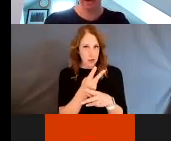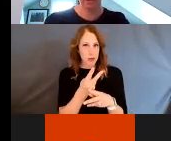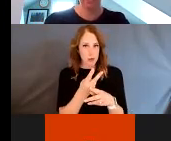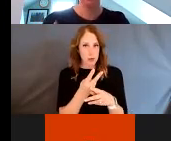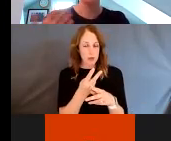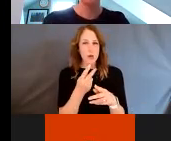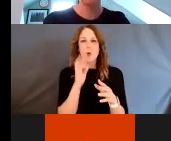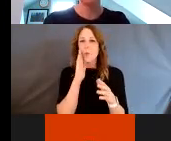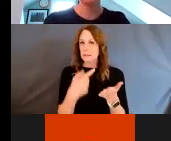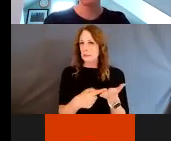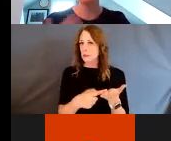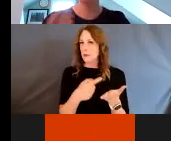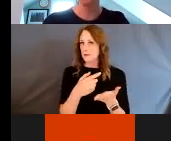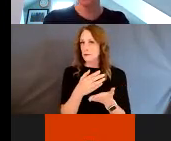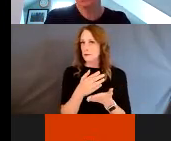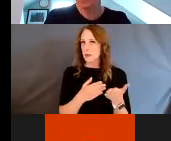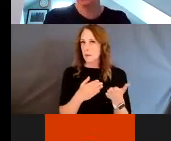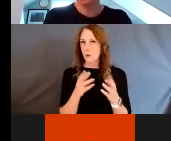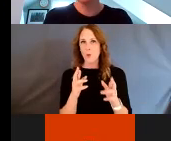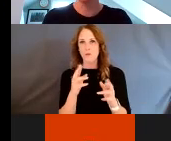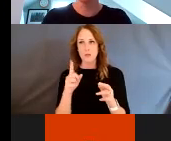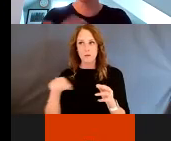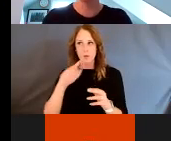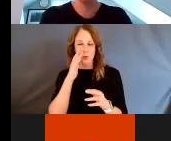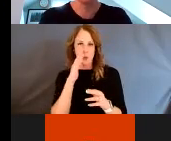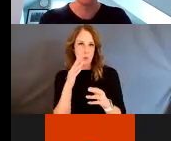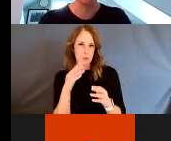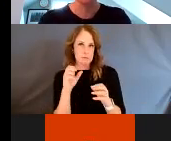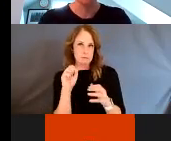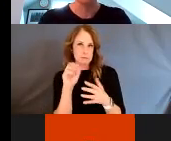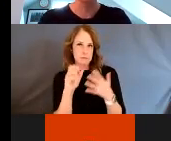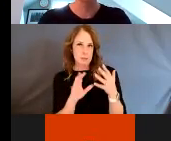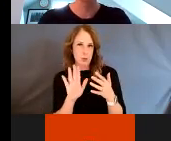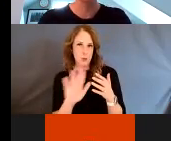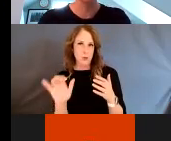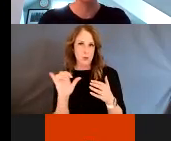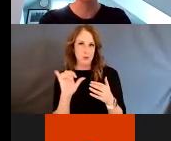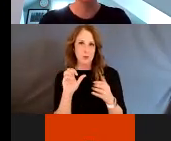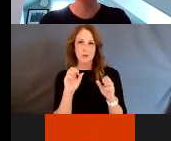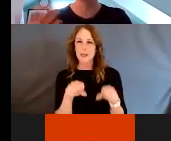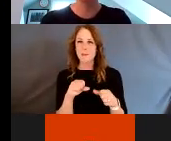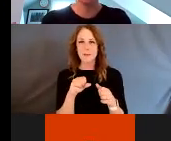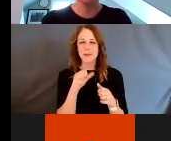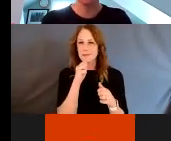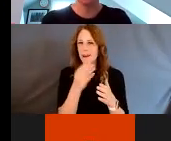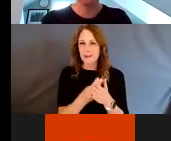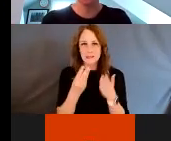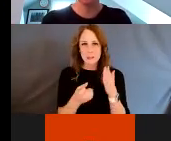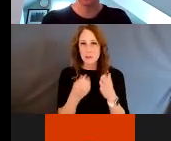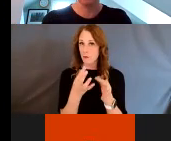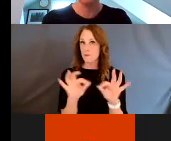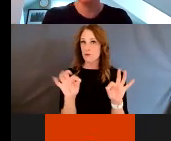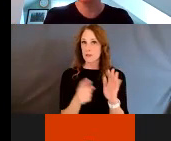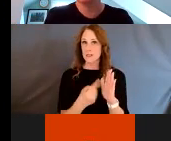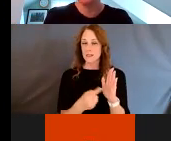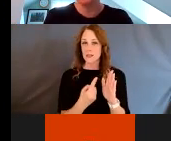will share your self-care techniques that are really inexpensive or free. So there's this perception that it costs